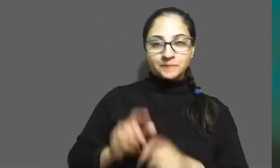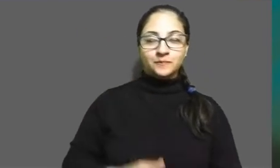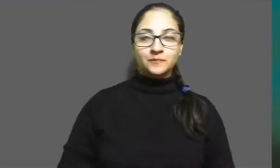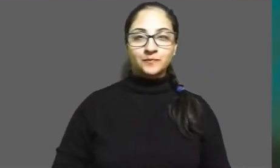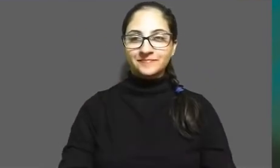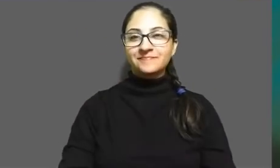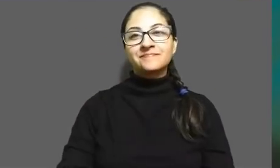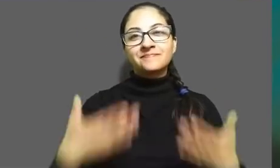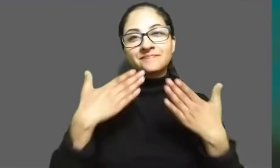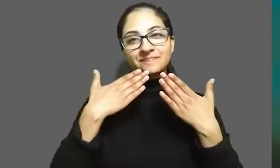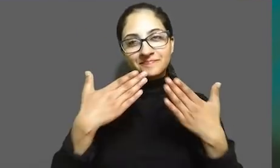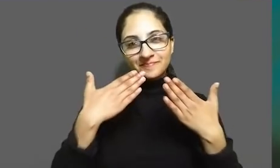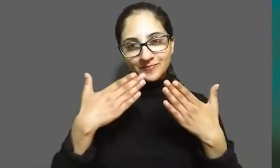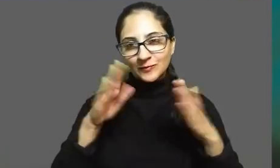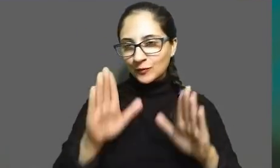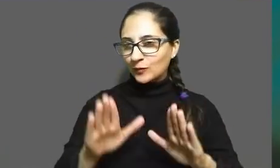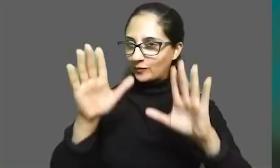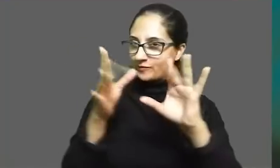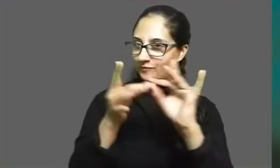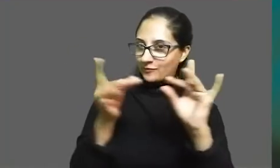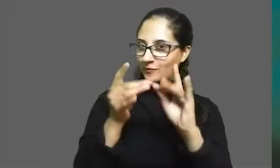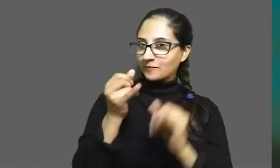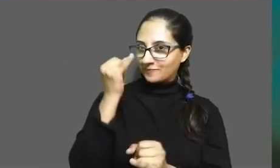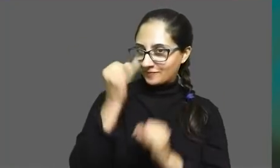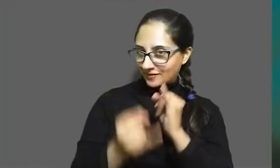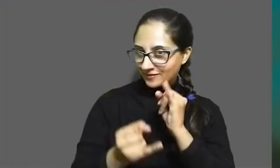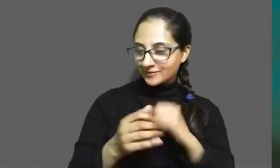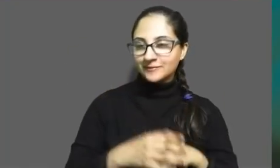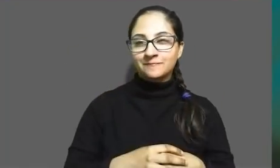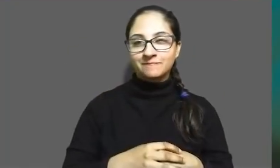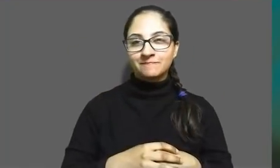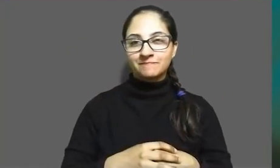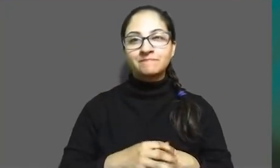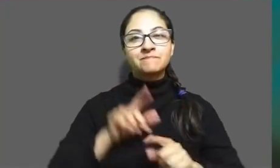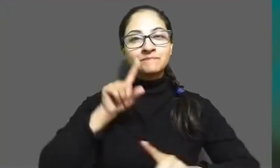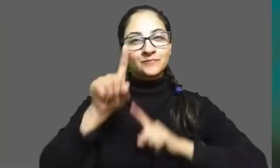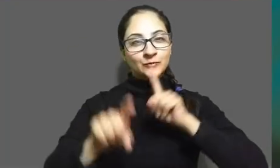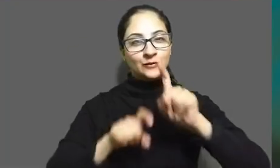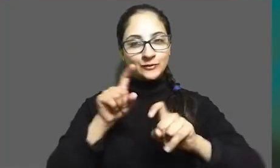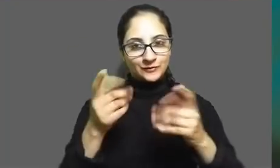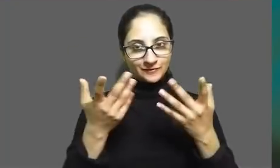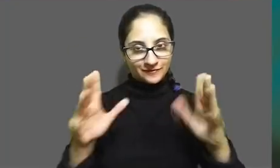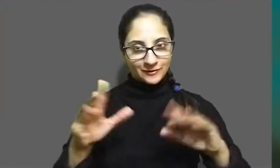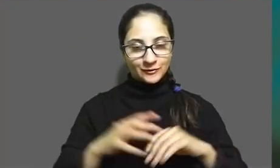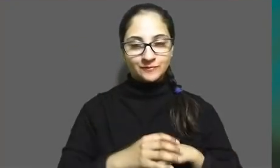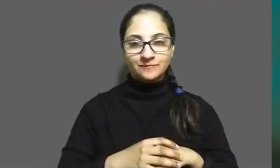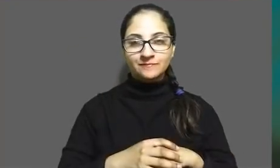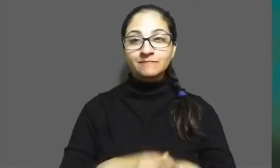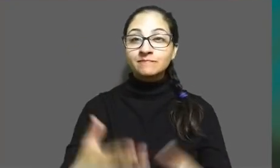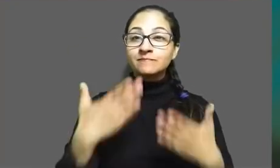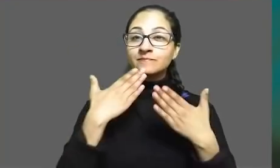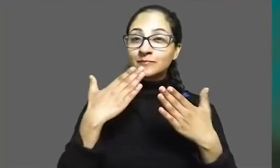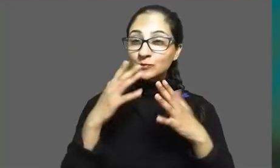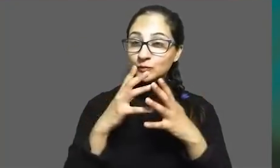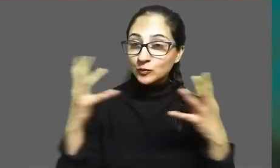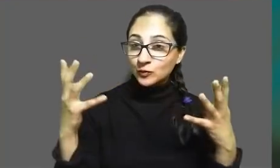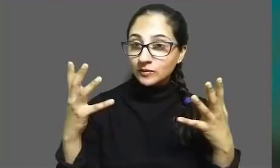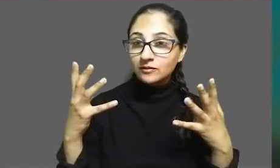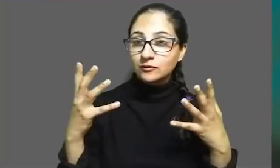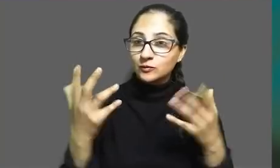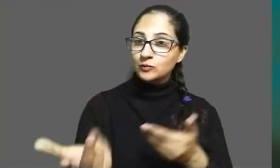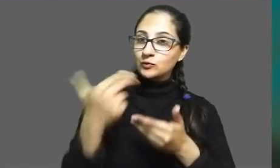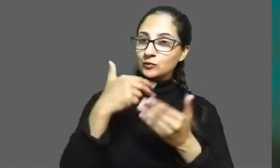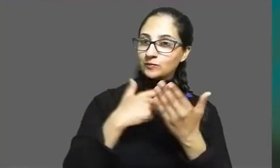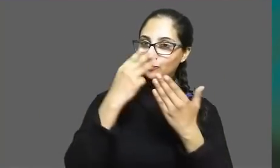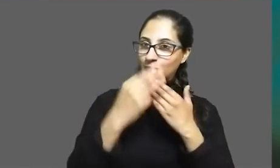stop, Alvaiza. You have been so generous with your time. You have helped